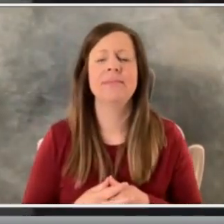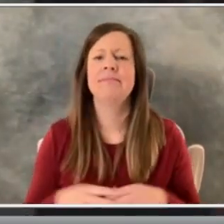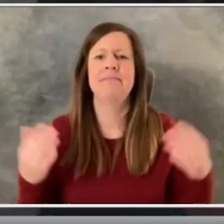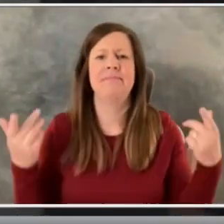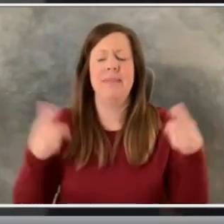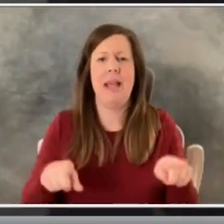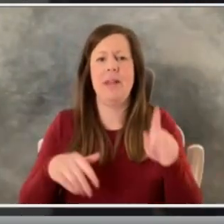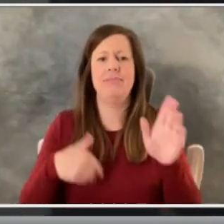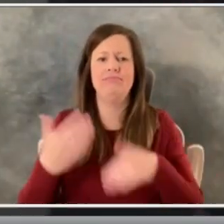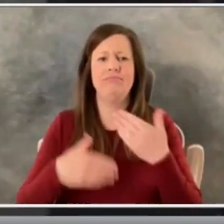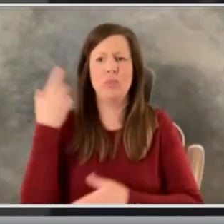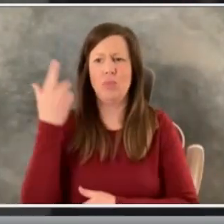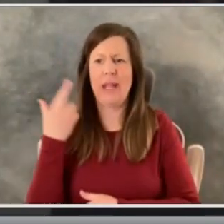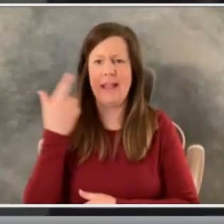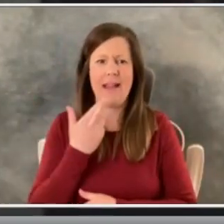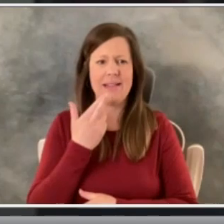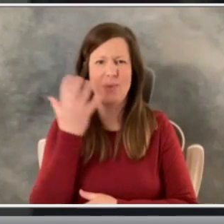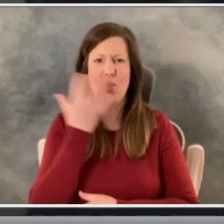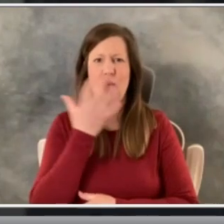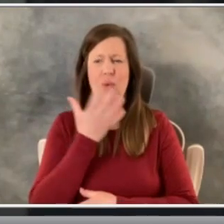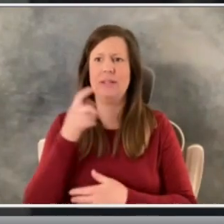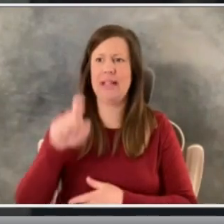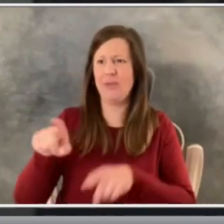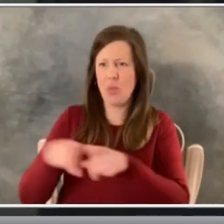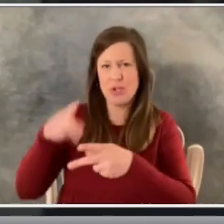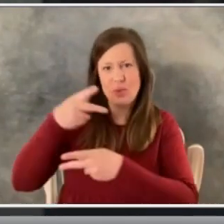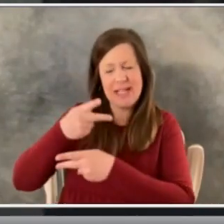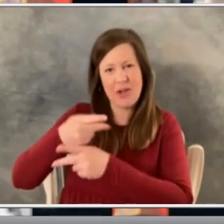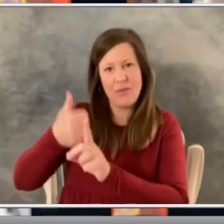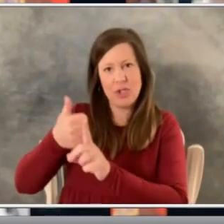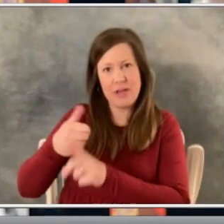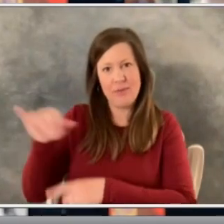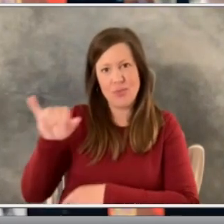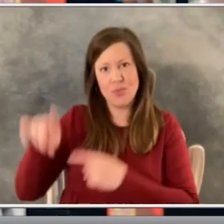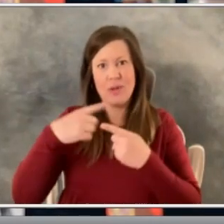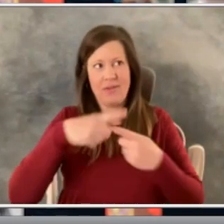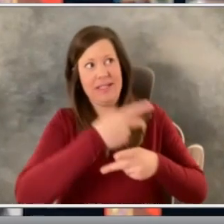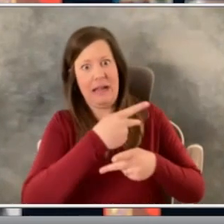that caregivers need to care for themselves as well.